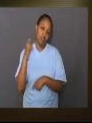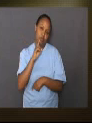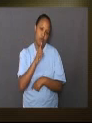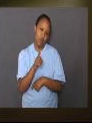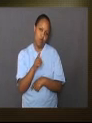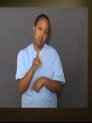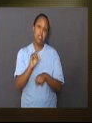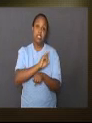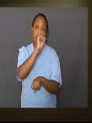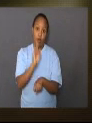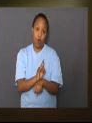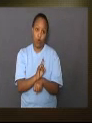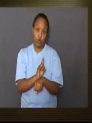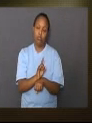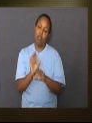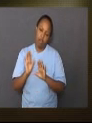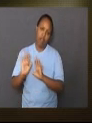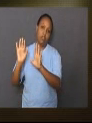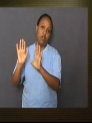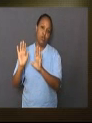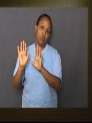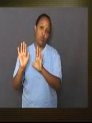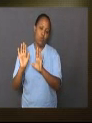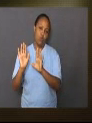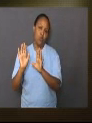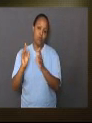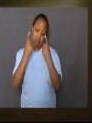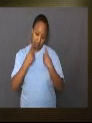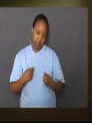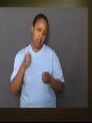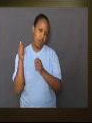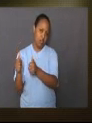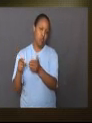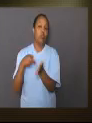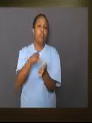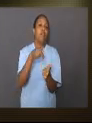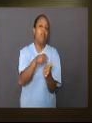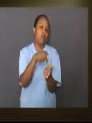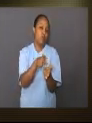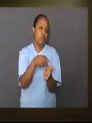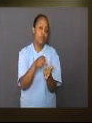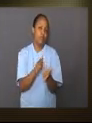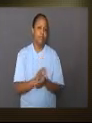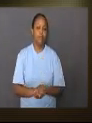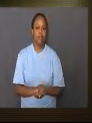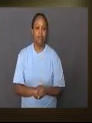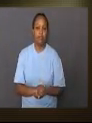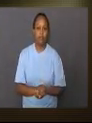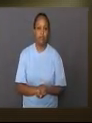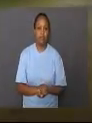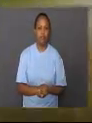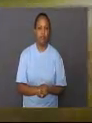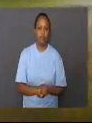and citizens rely on their health insurance to cover the costs of health